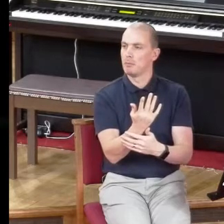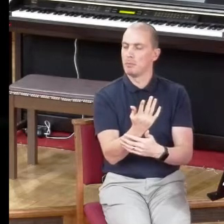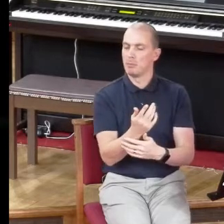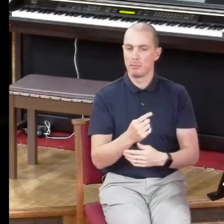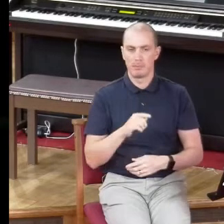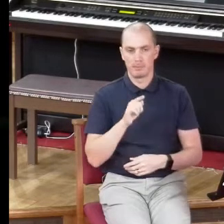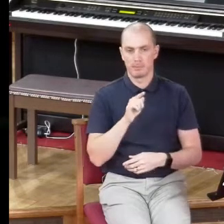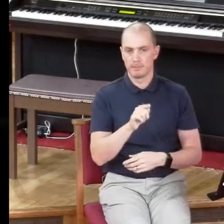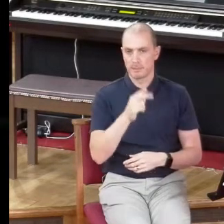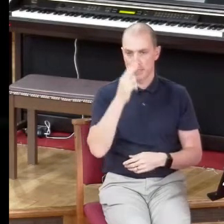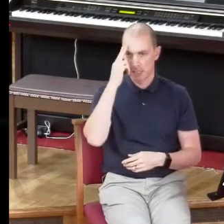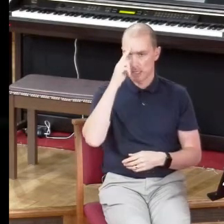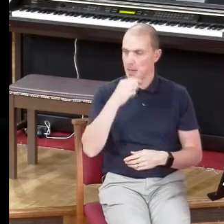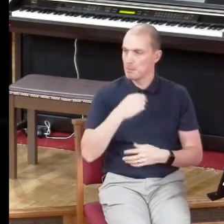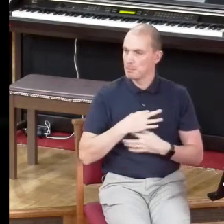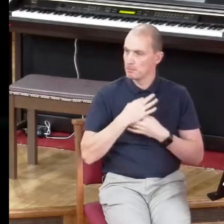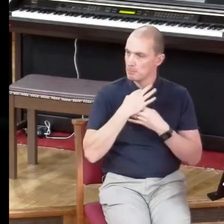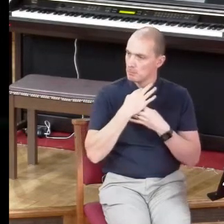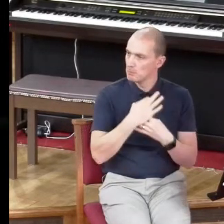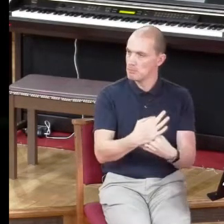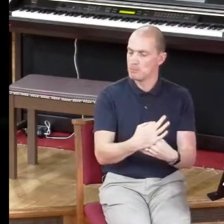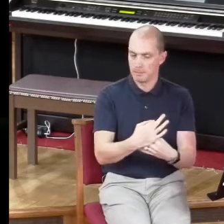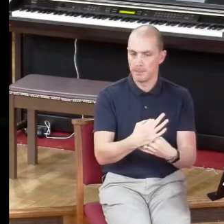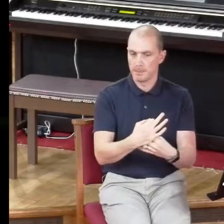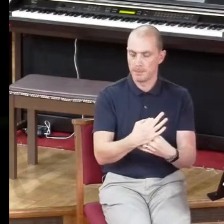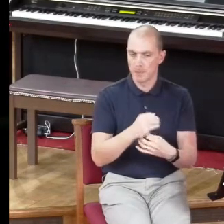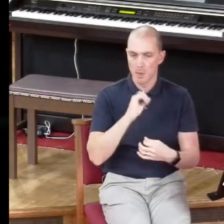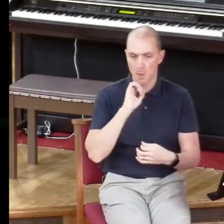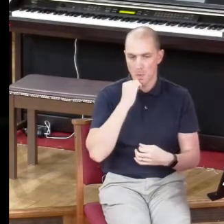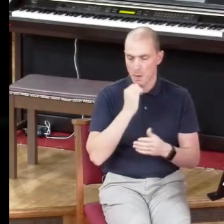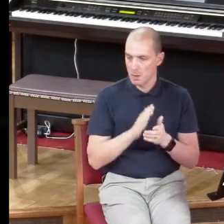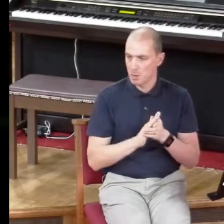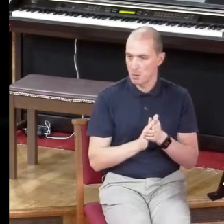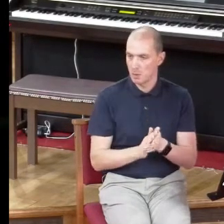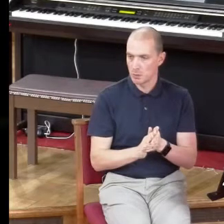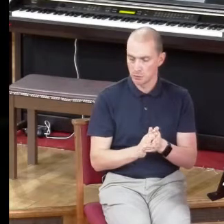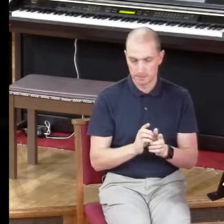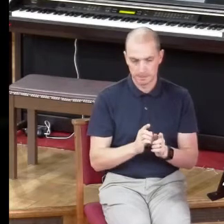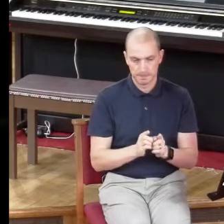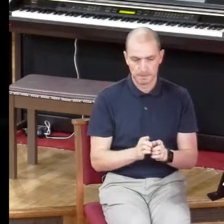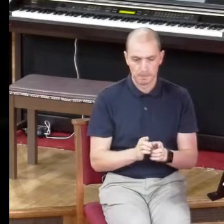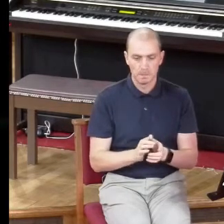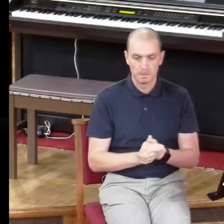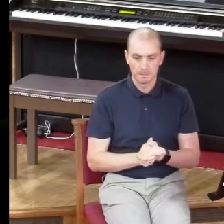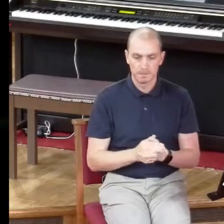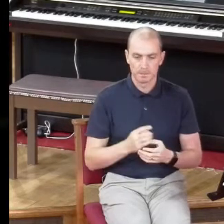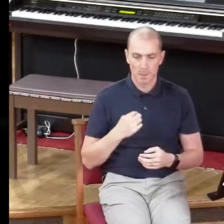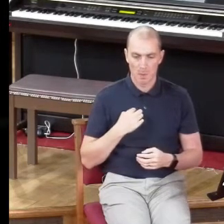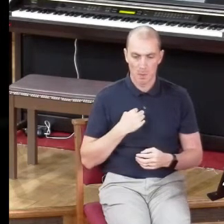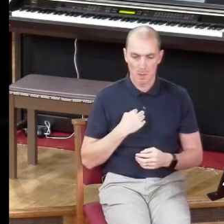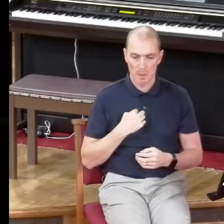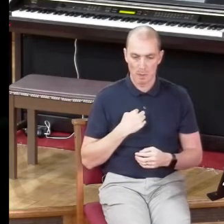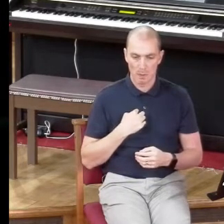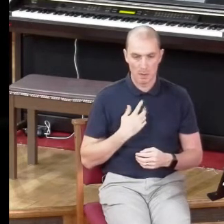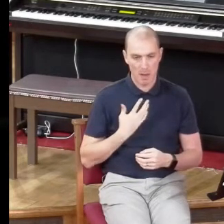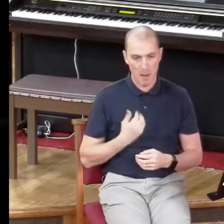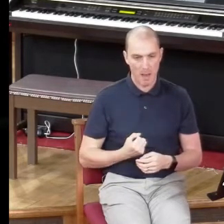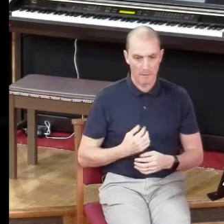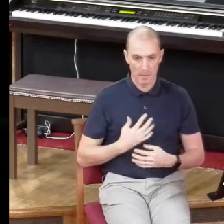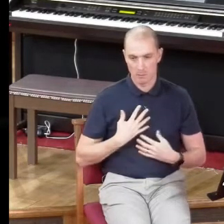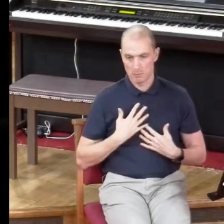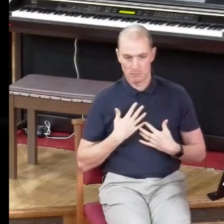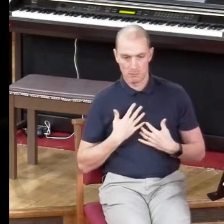come to you, in whose name we come to worship. For we can come not in any strength of our own,